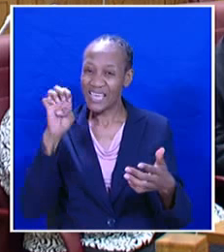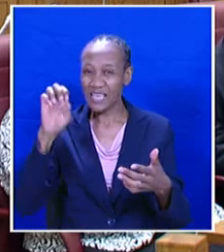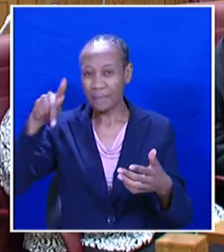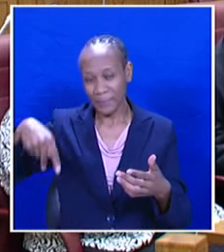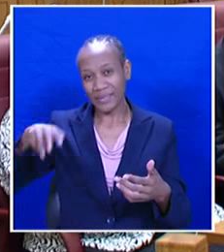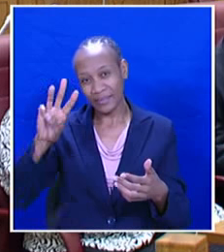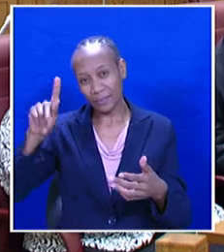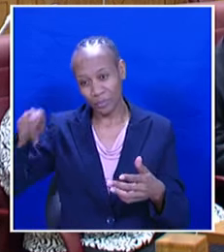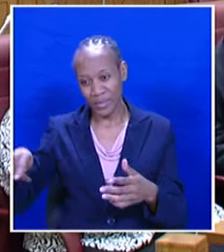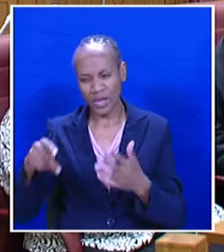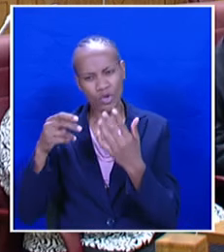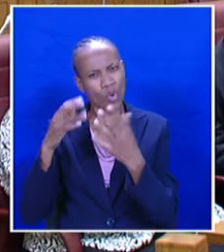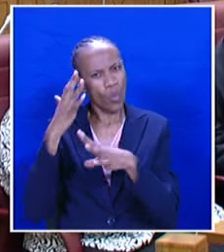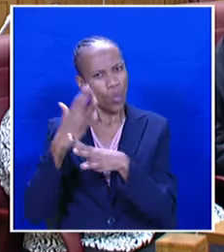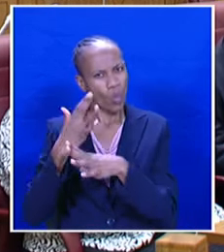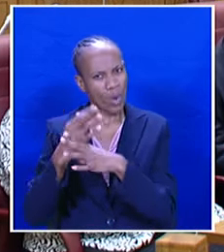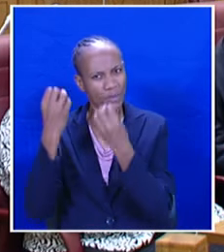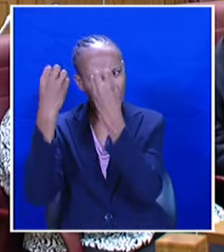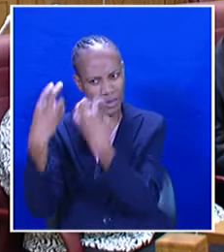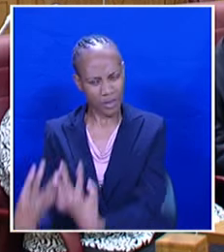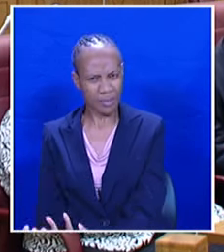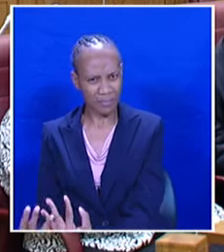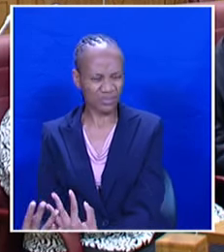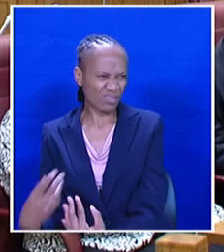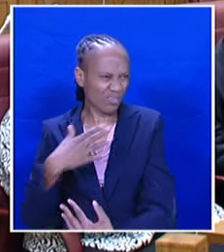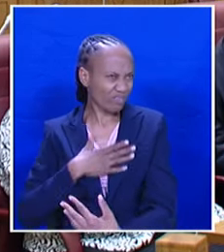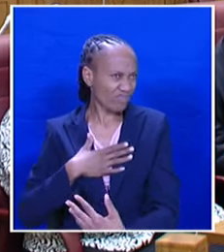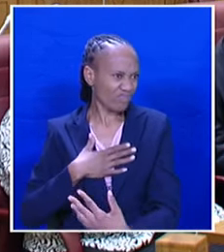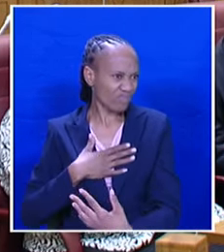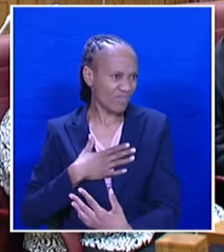are, in his audit opinion, unverifiable.